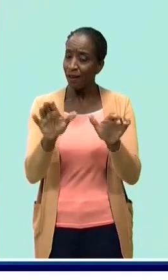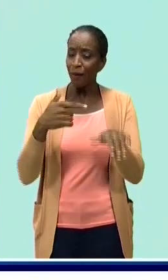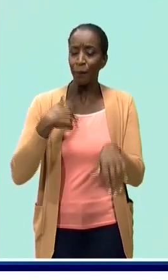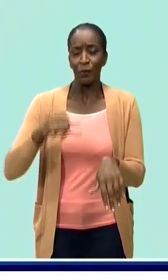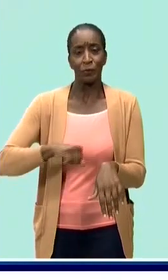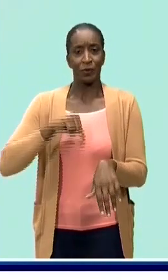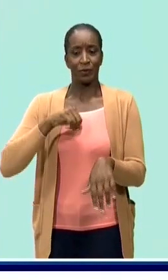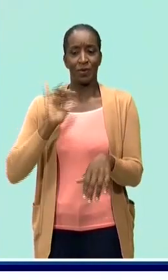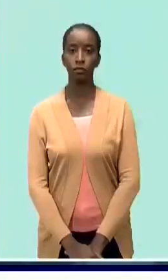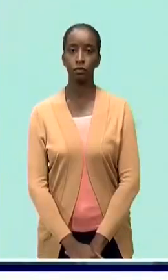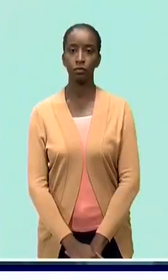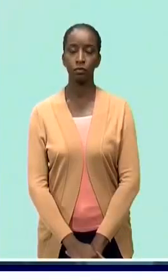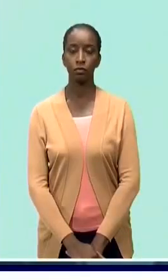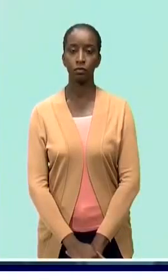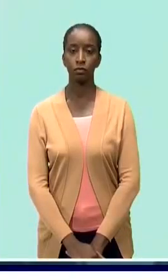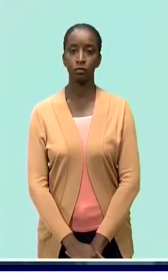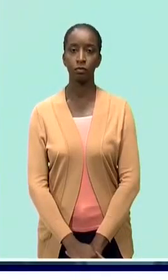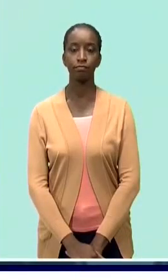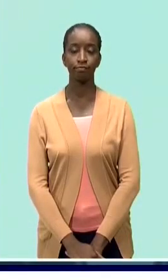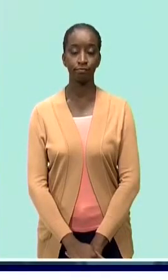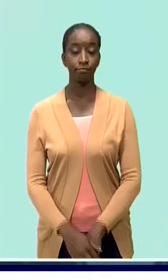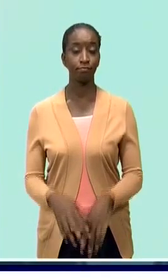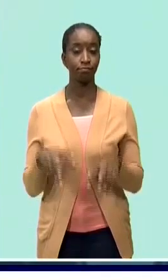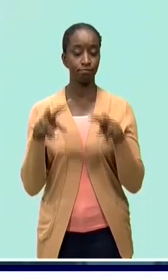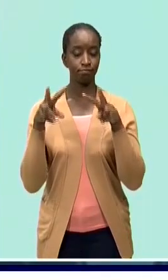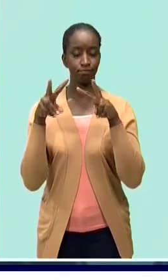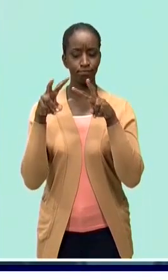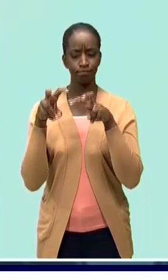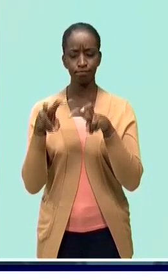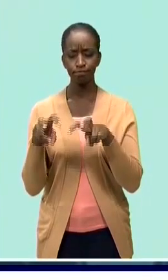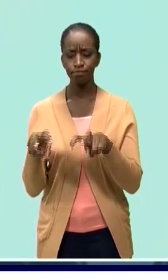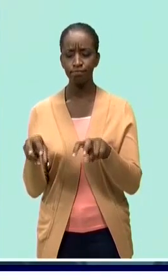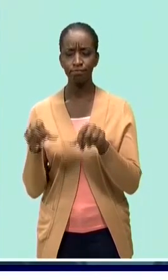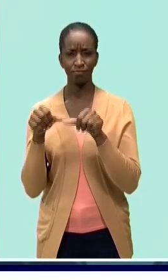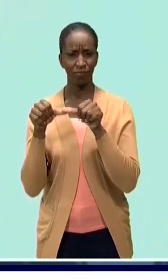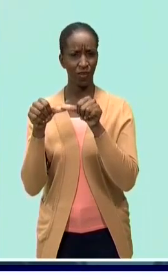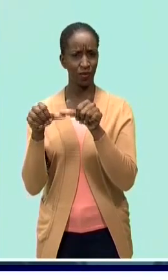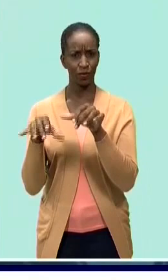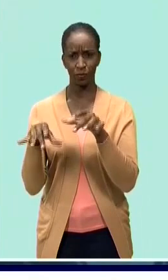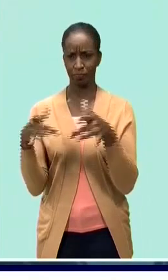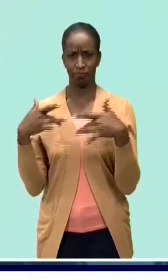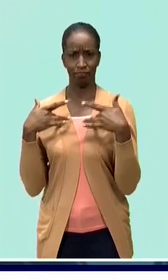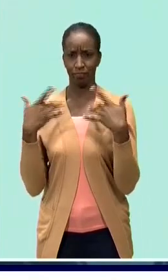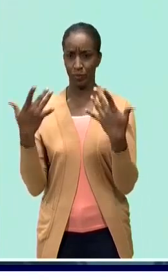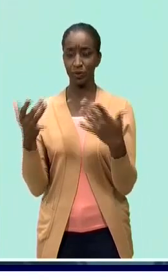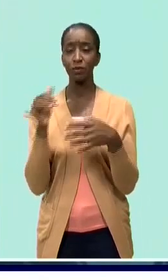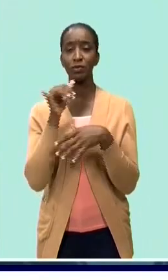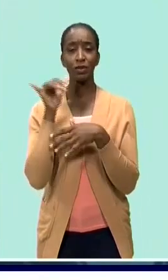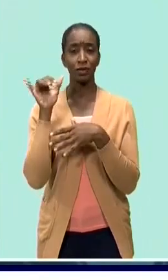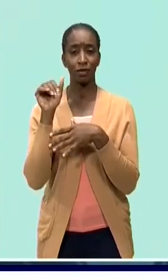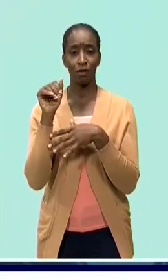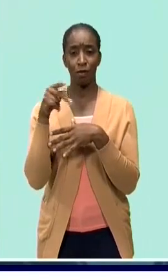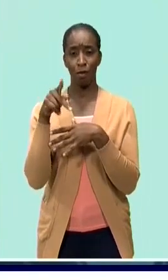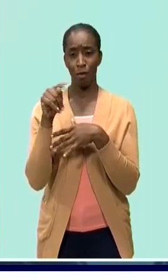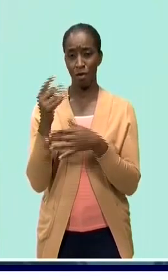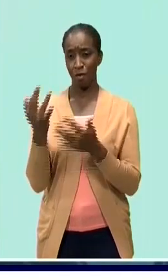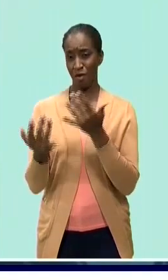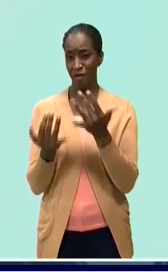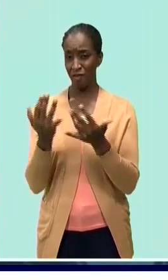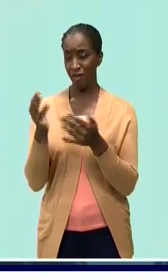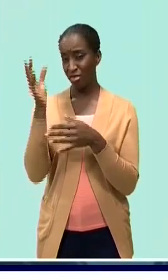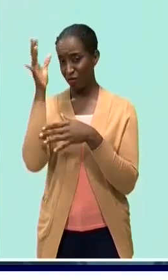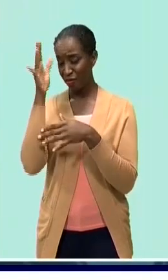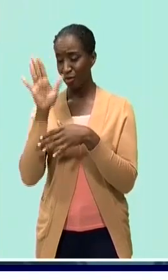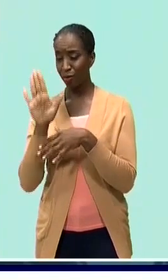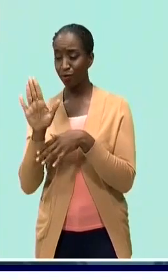not perfect, sir. Investigations are continuing into yesterday's apartment fire that claimed the lives of a father and his 2 young children